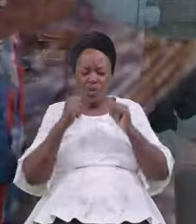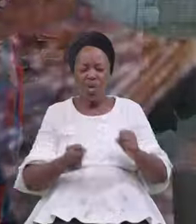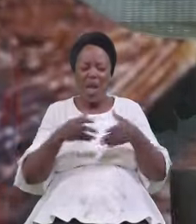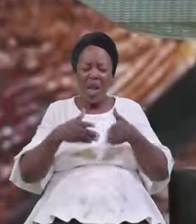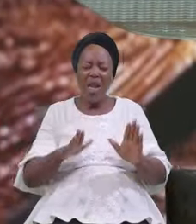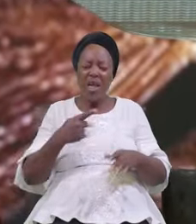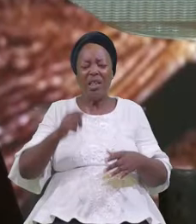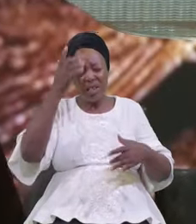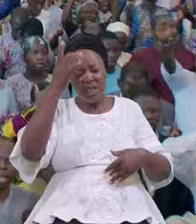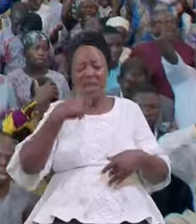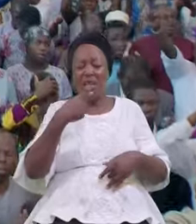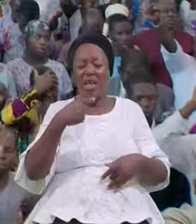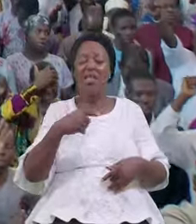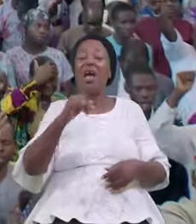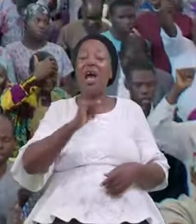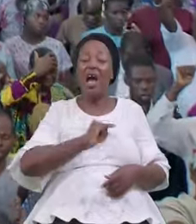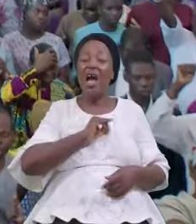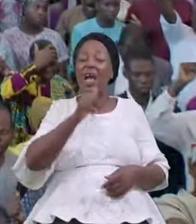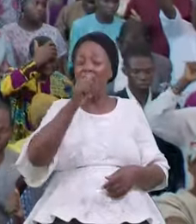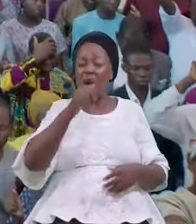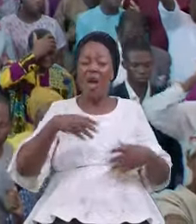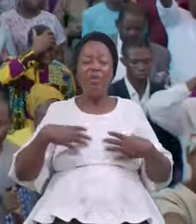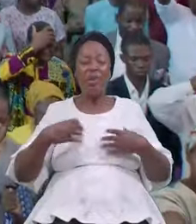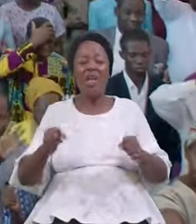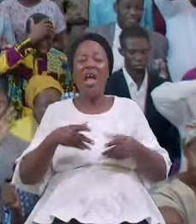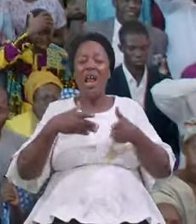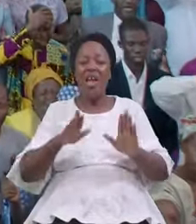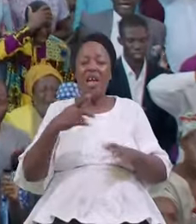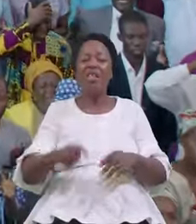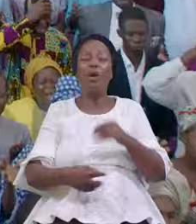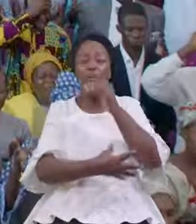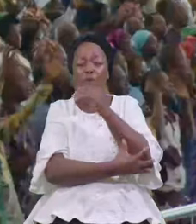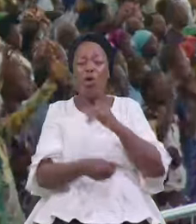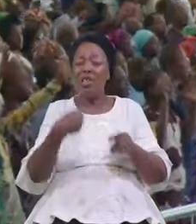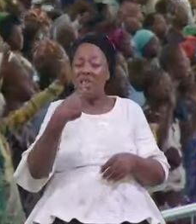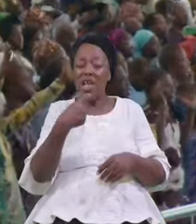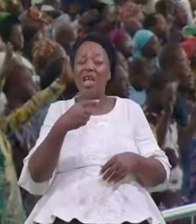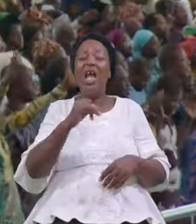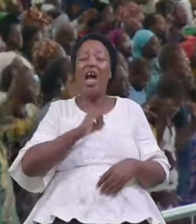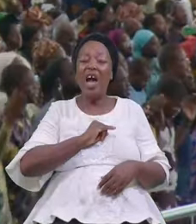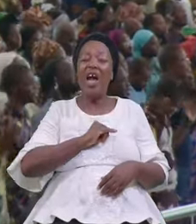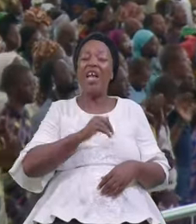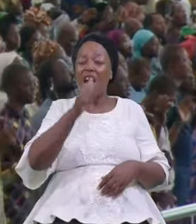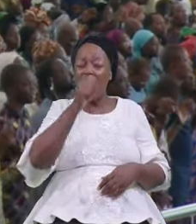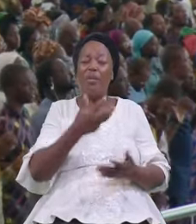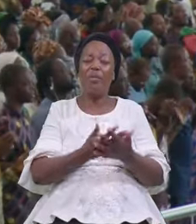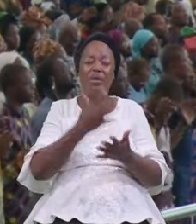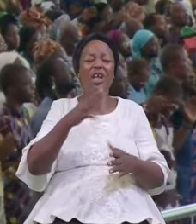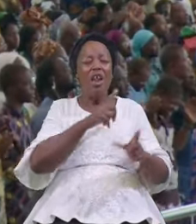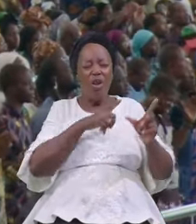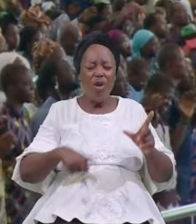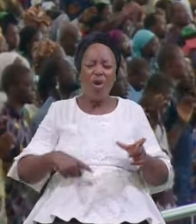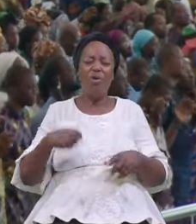sick say, I am. Let the poor say, I am. Lord, we pray, all